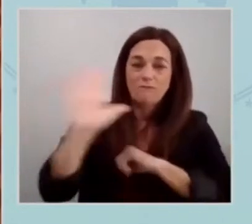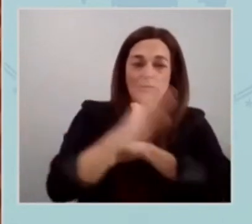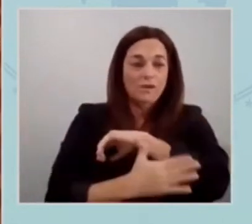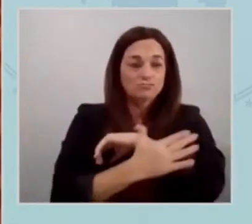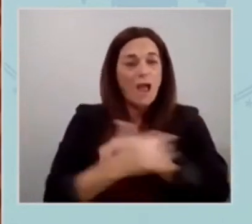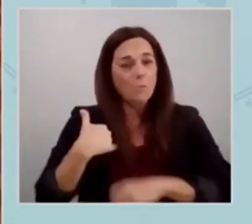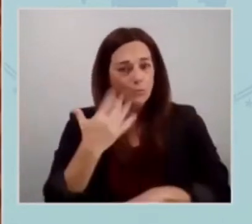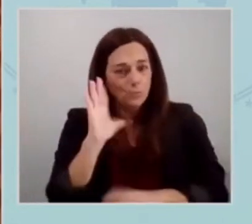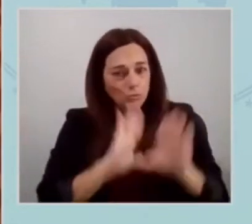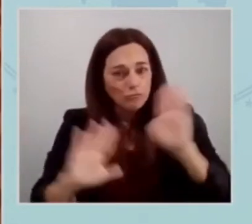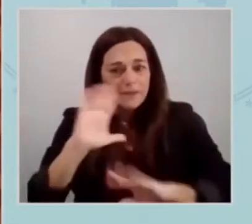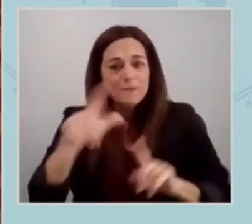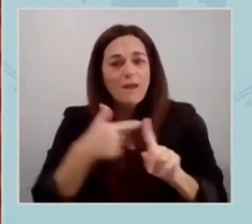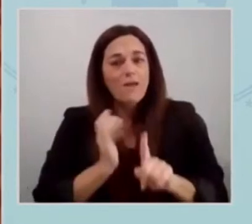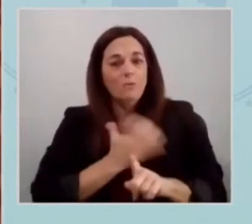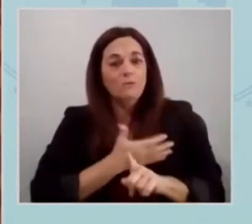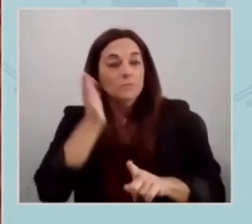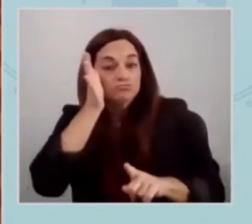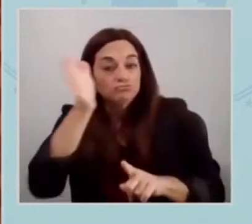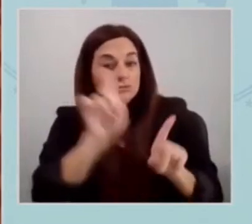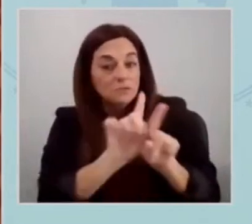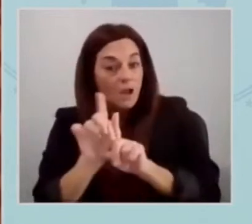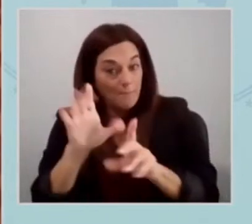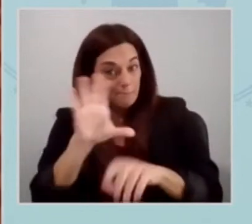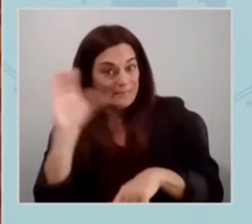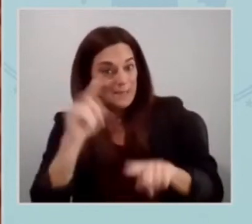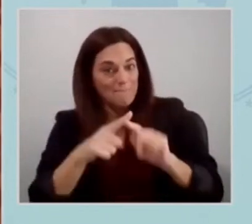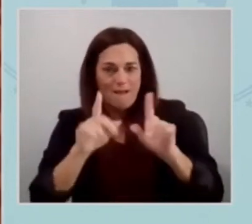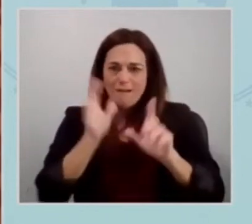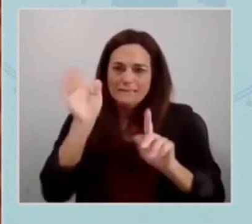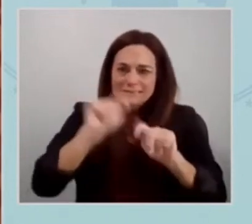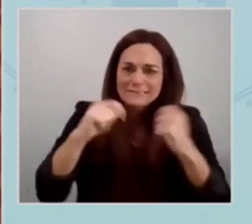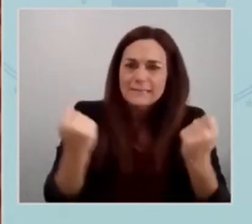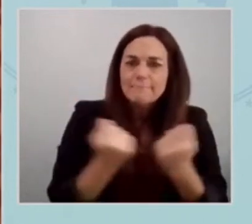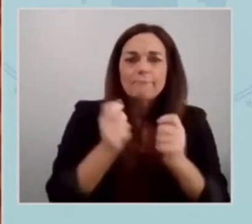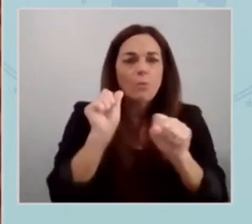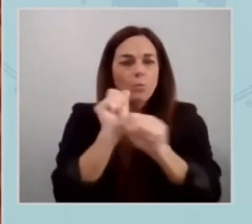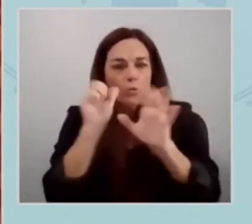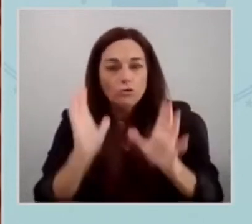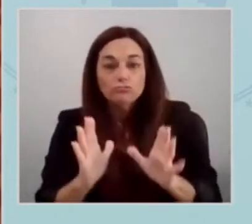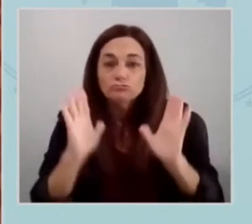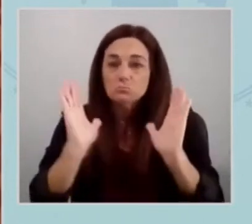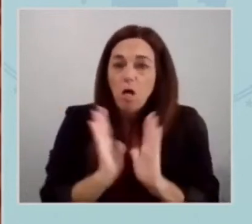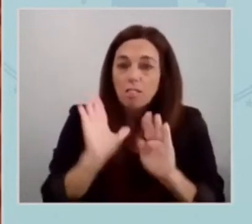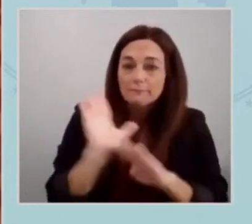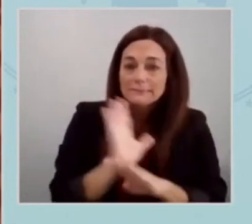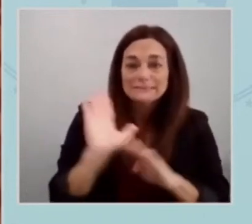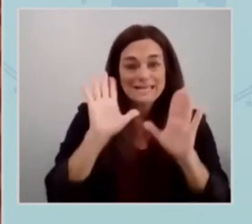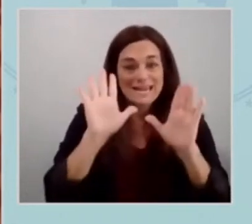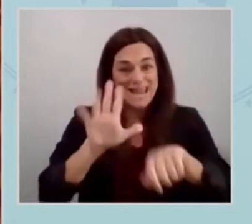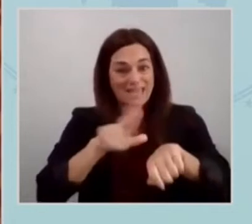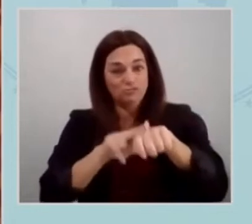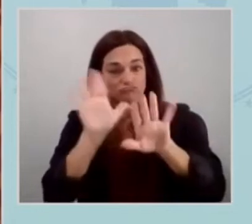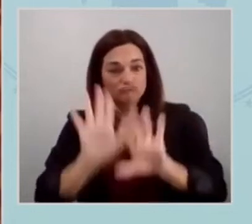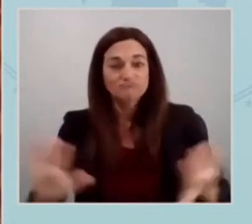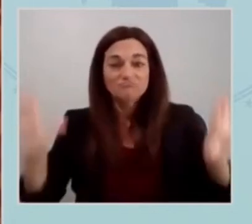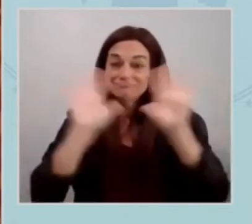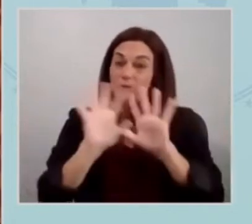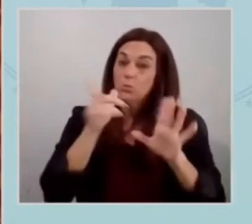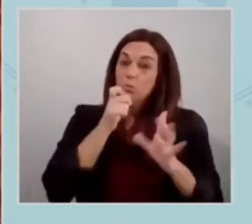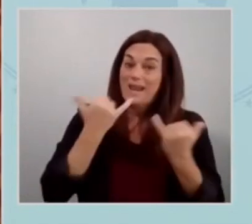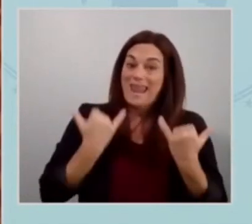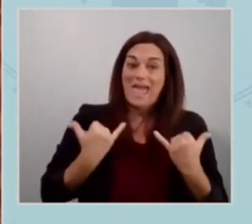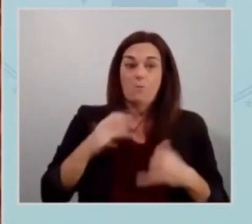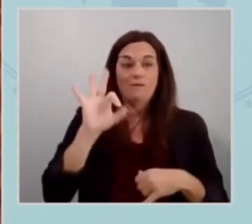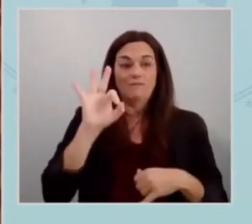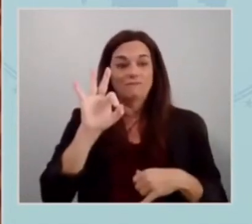the countless small businesses across the country. I worry about our future as a company, but I mostly worry about the future of our team, as well as the workers of our